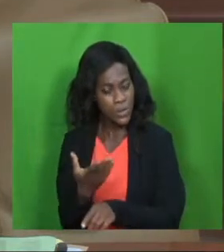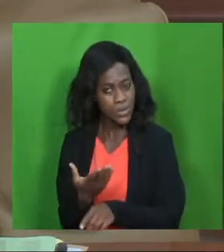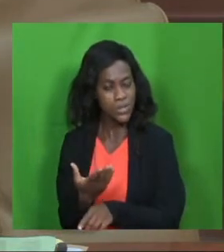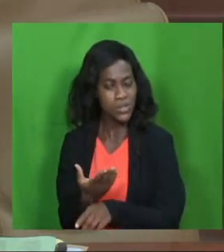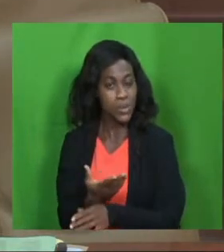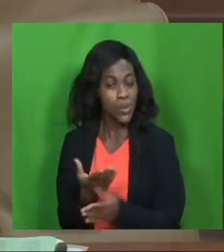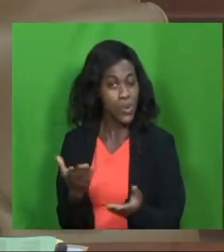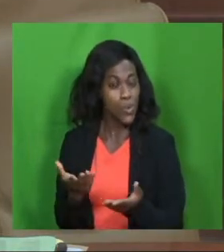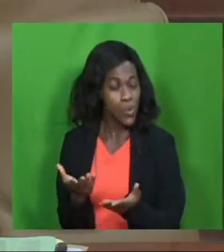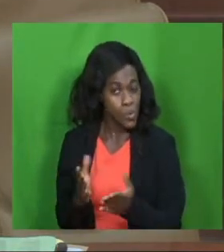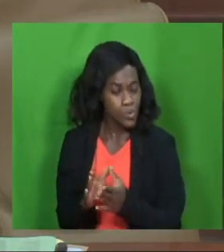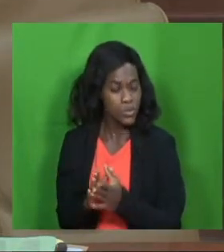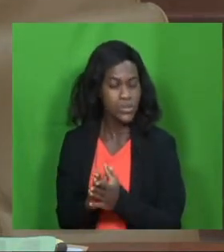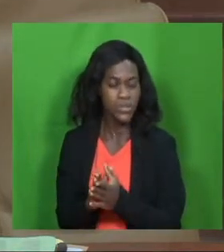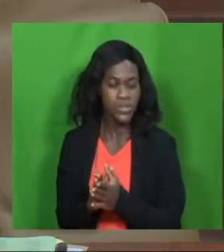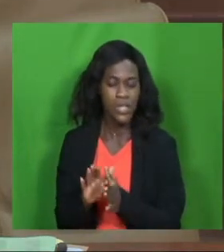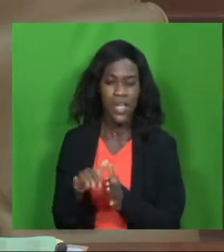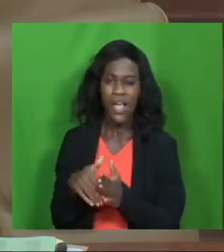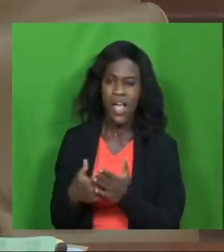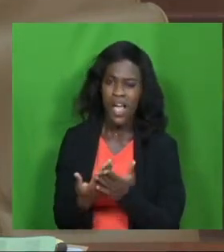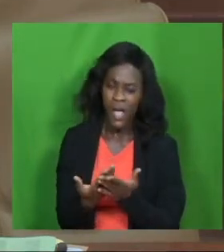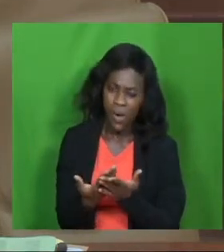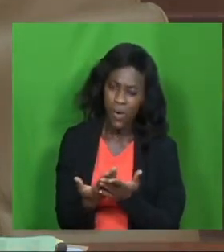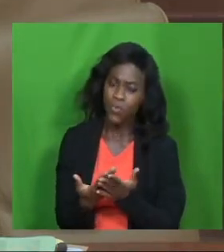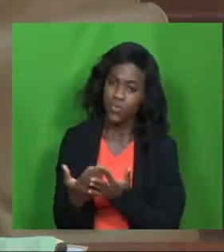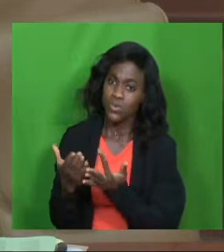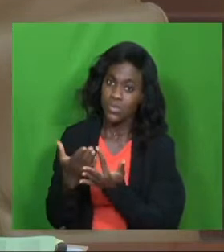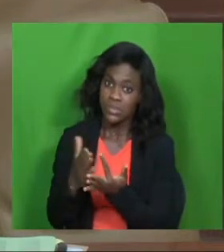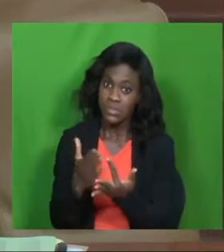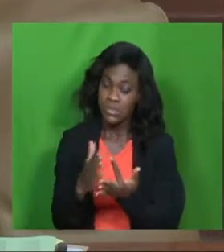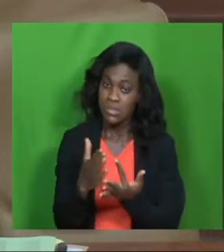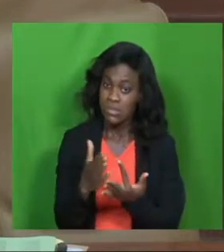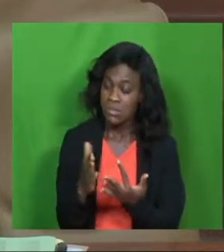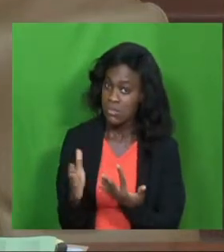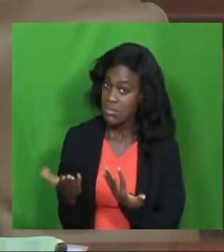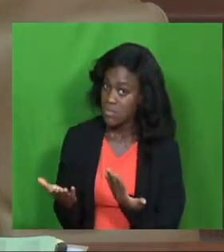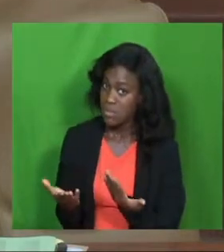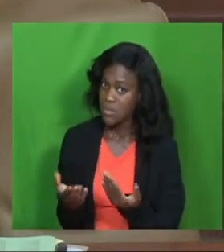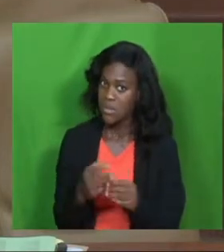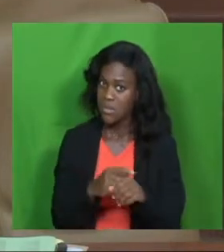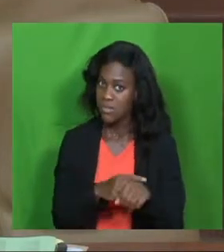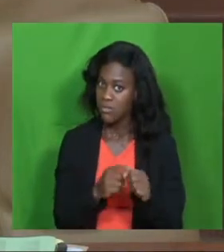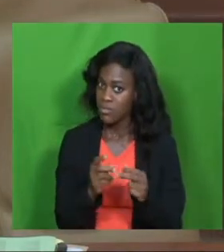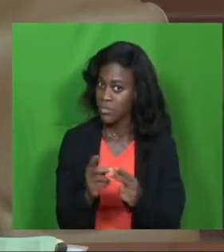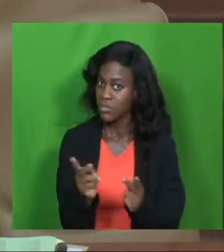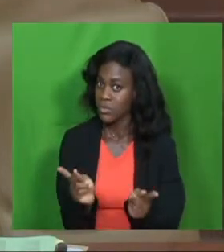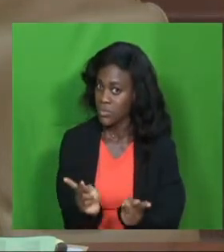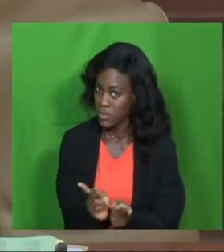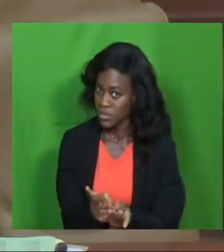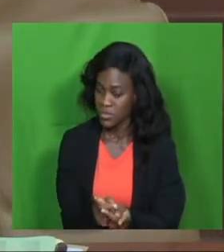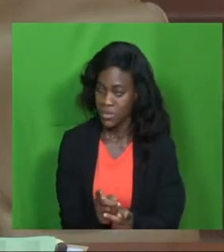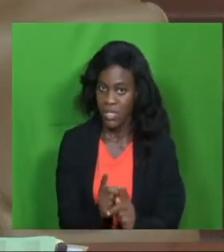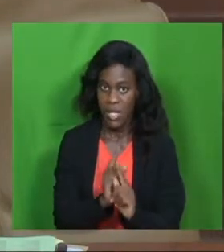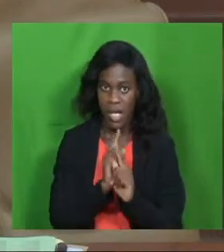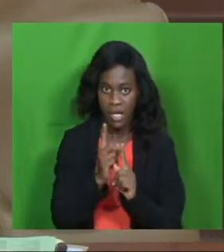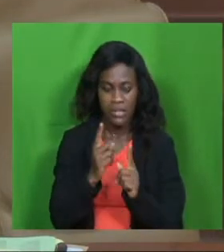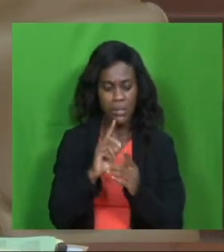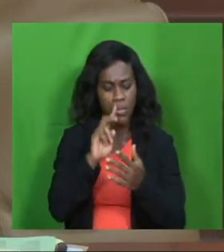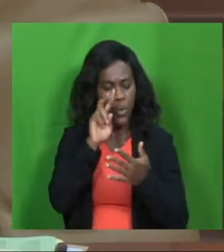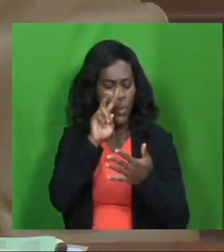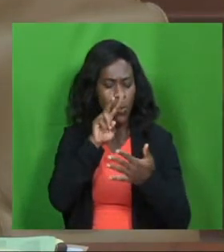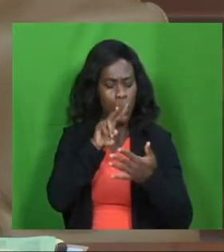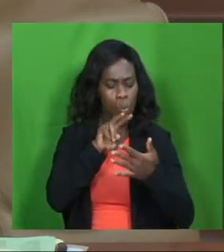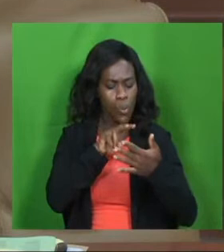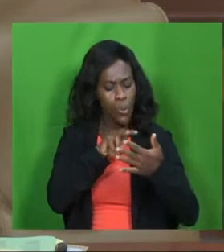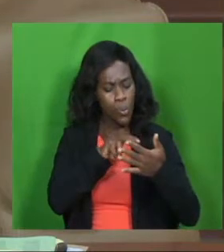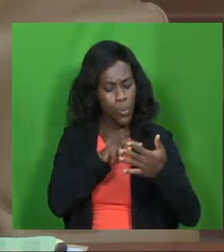of these TEFs, however. Having gone through the answer provided, Mr.